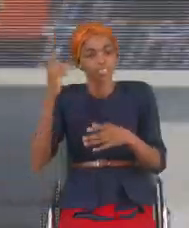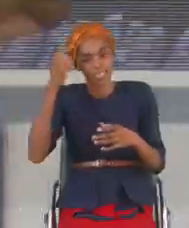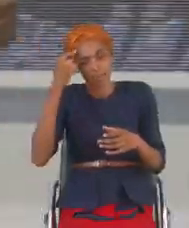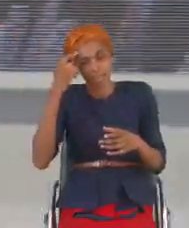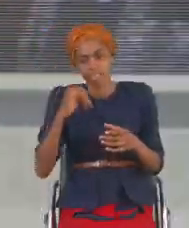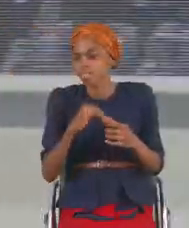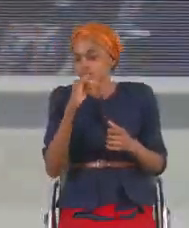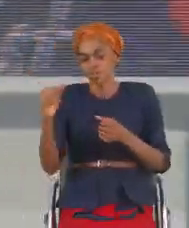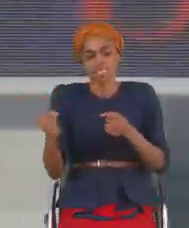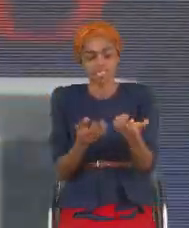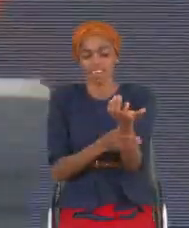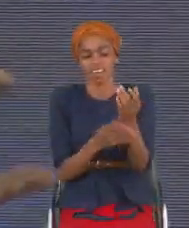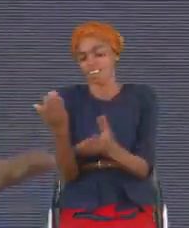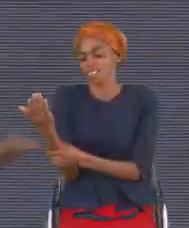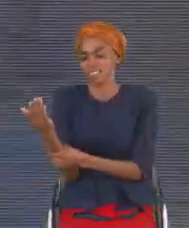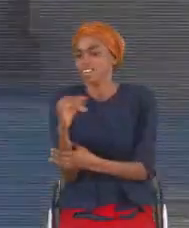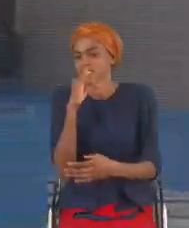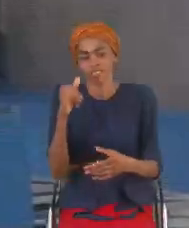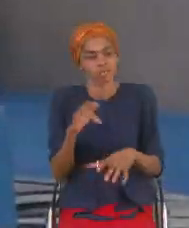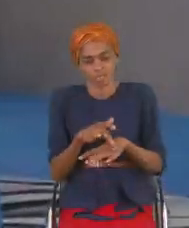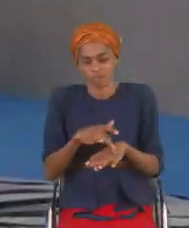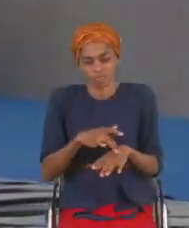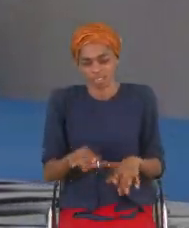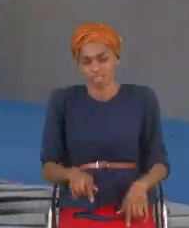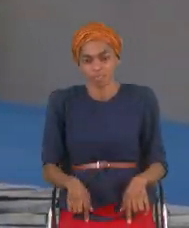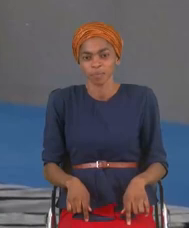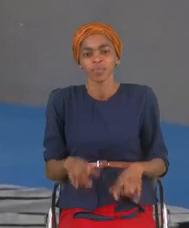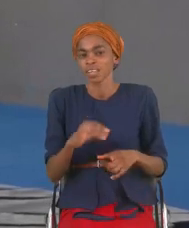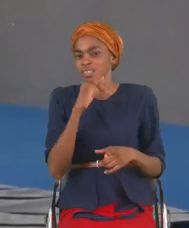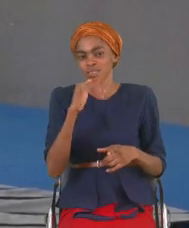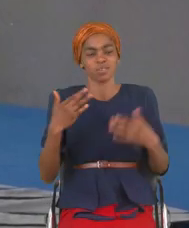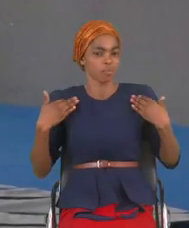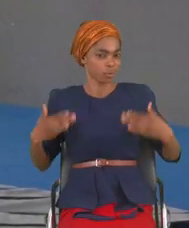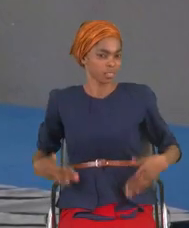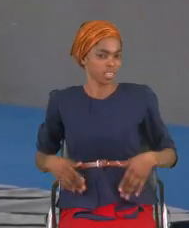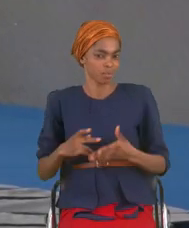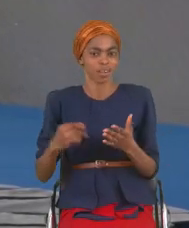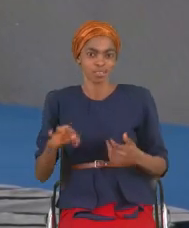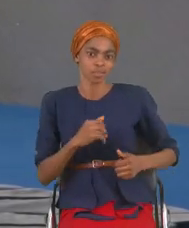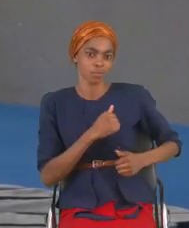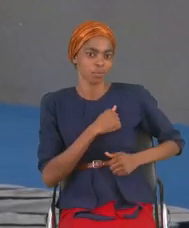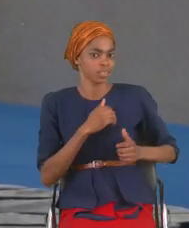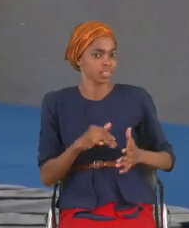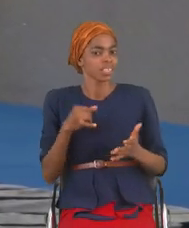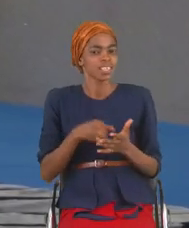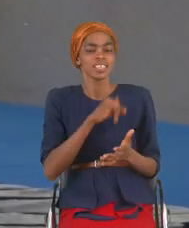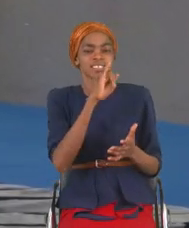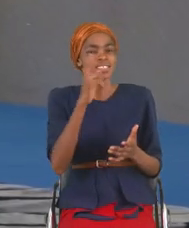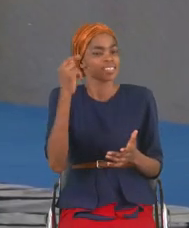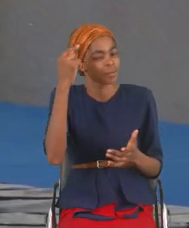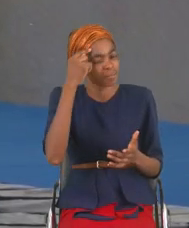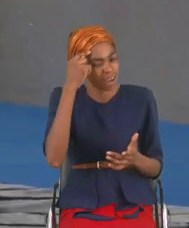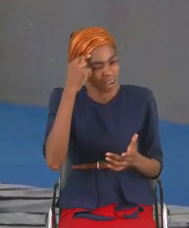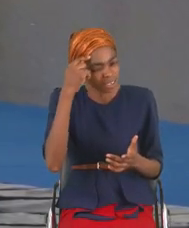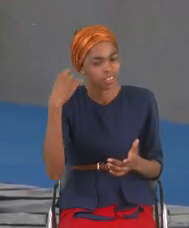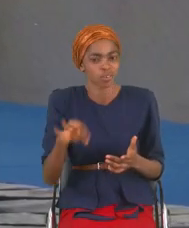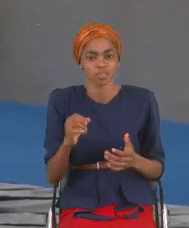hands it's not the feet it's not the bodily part of the soldier is the mind of the